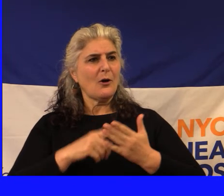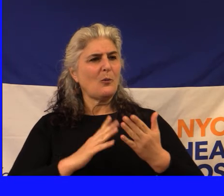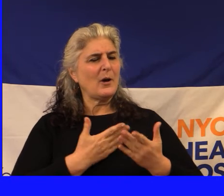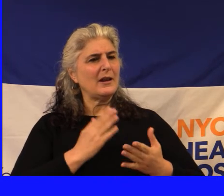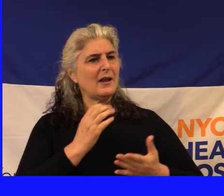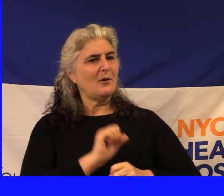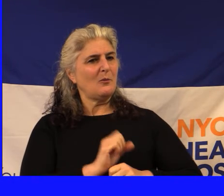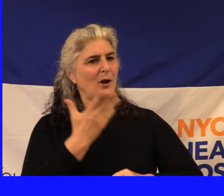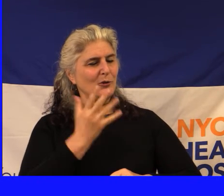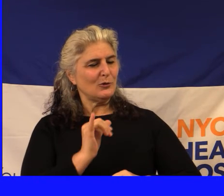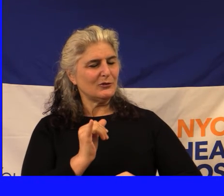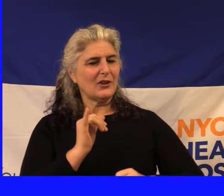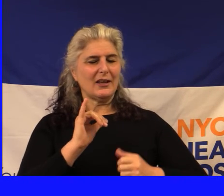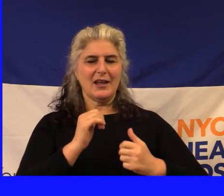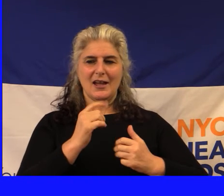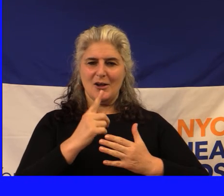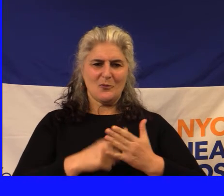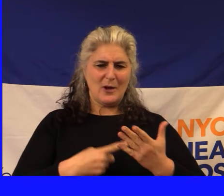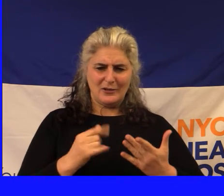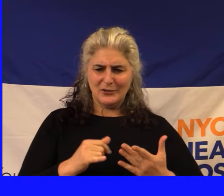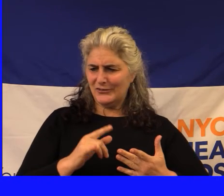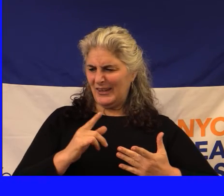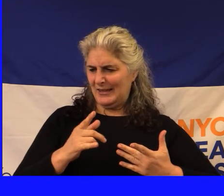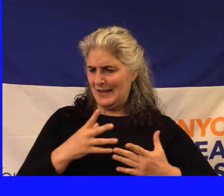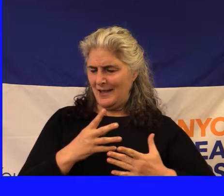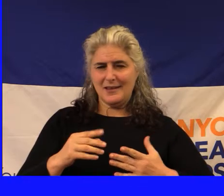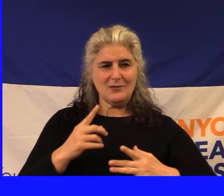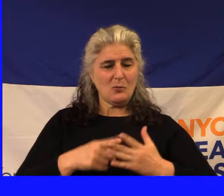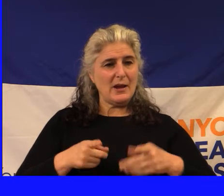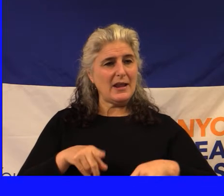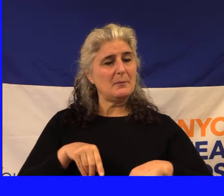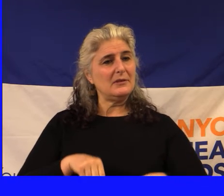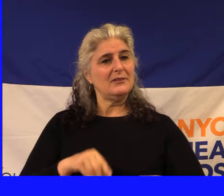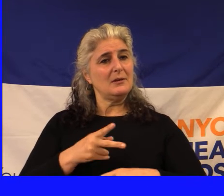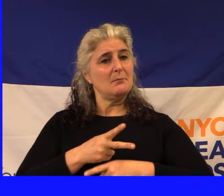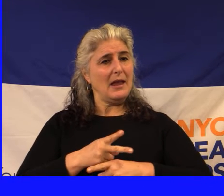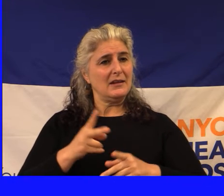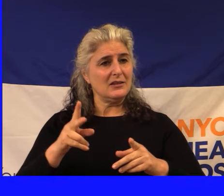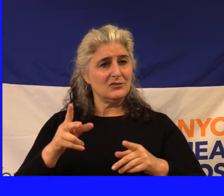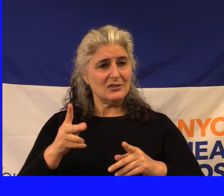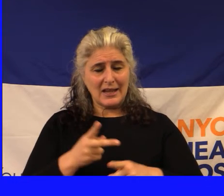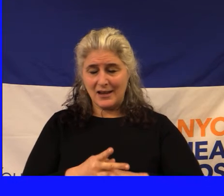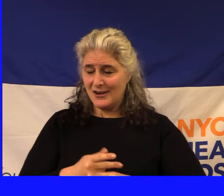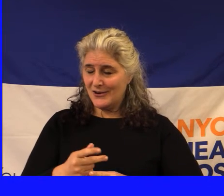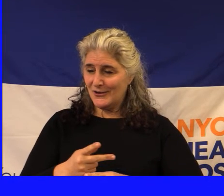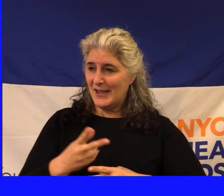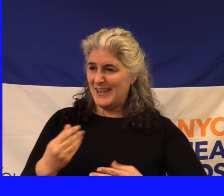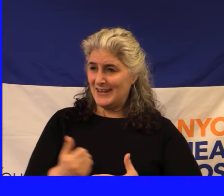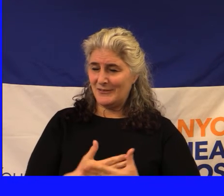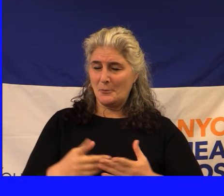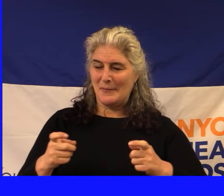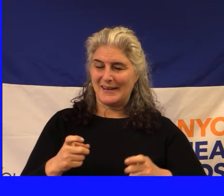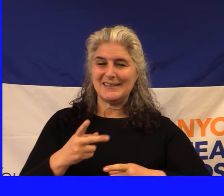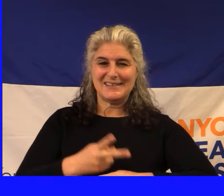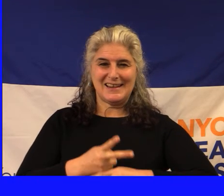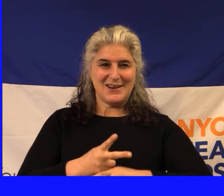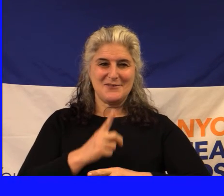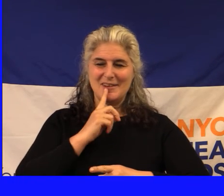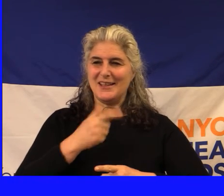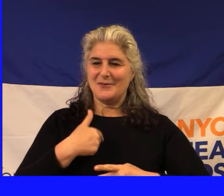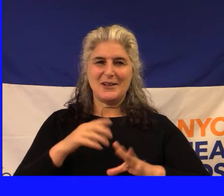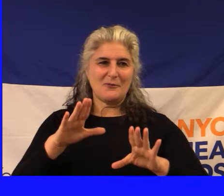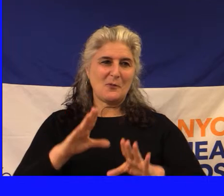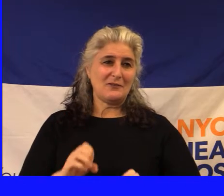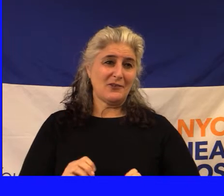overlaps, informs, and learns from what we do in managed care and one state. I think that'll be a great opportunity. There are some important things